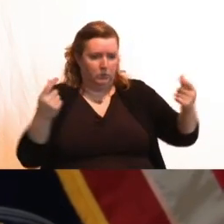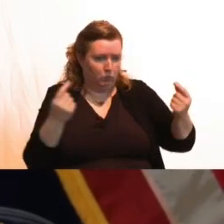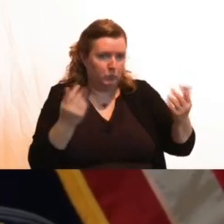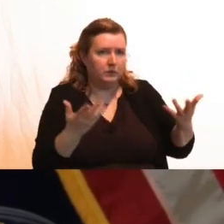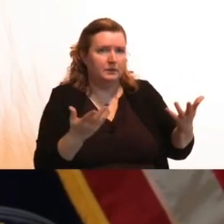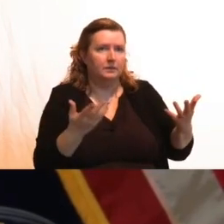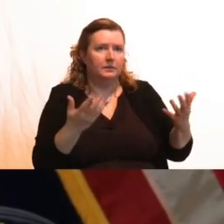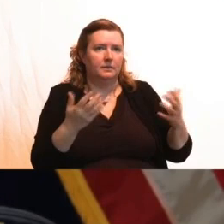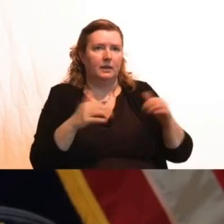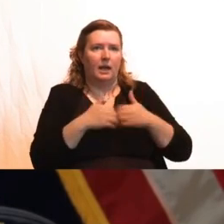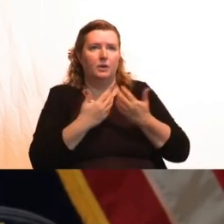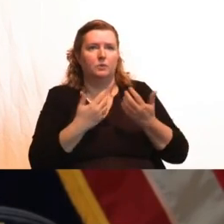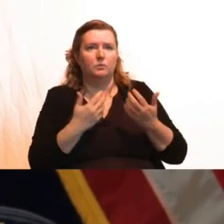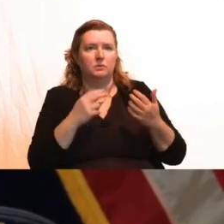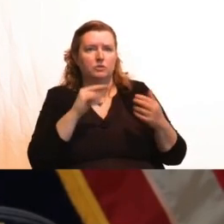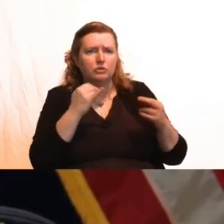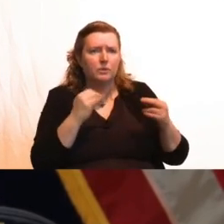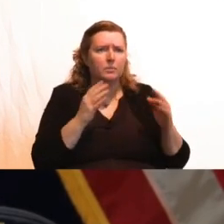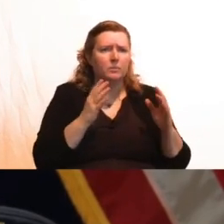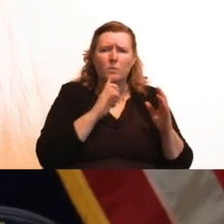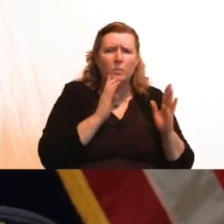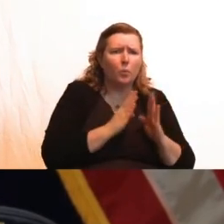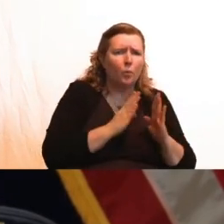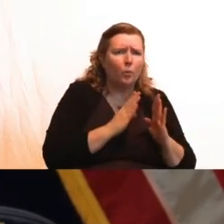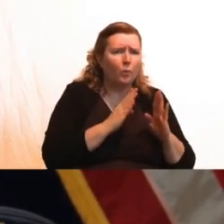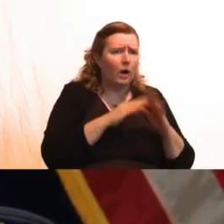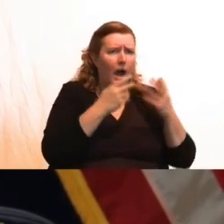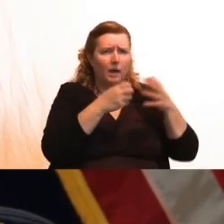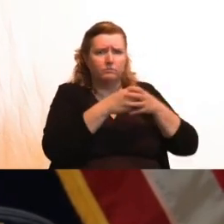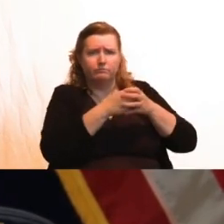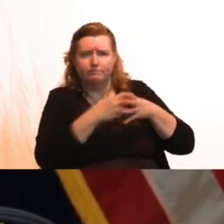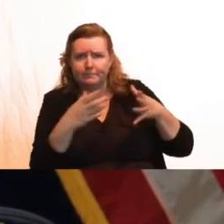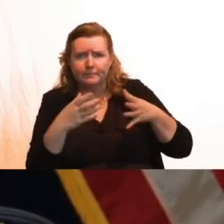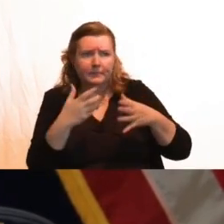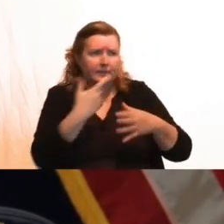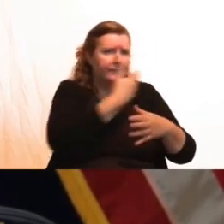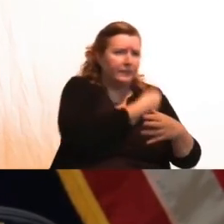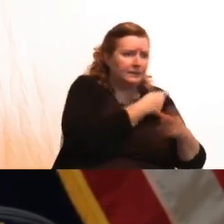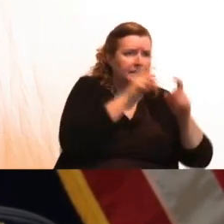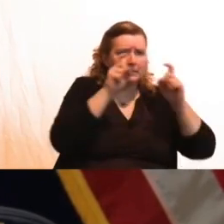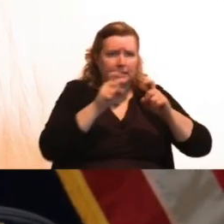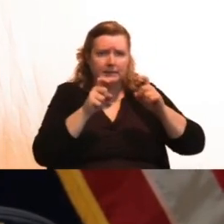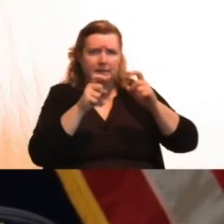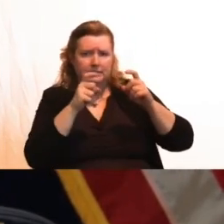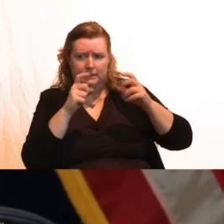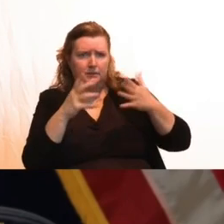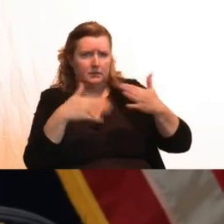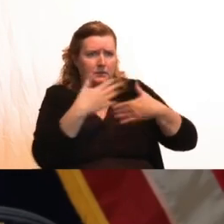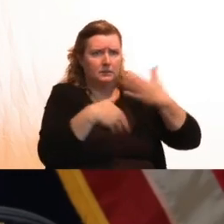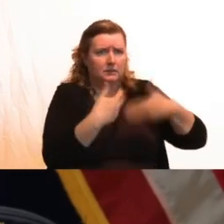140 million pieces of equipment and items for critical needs that are strategically